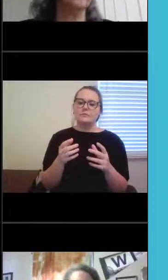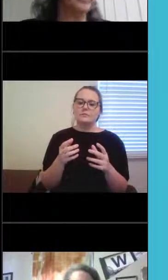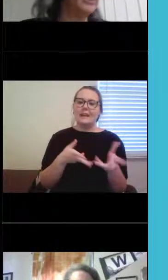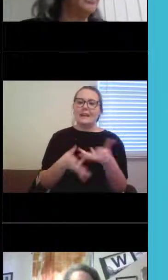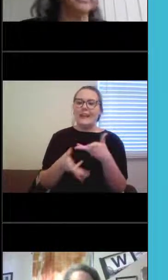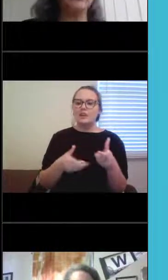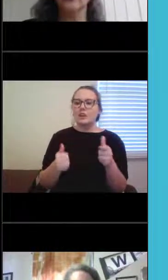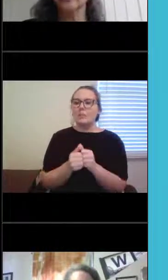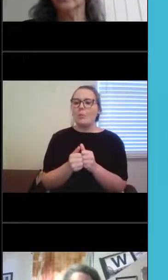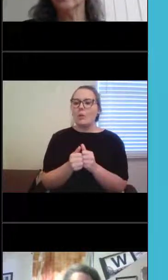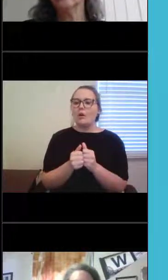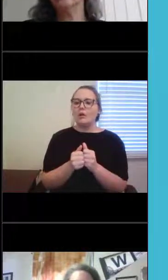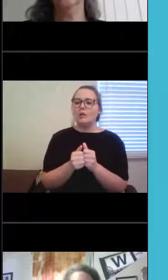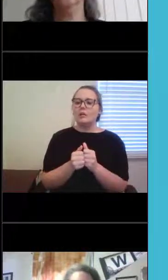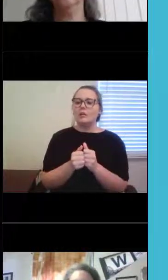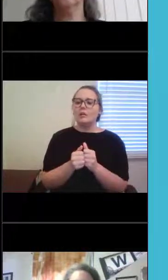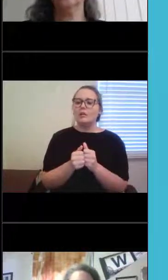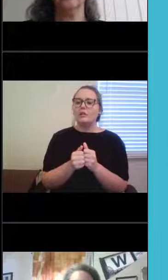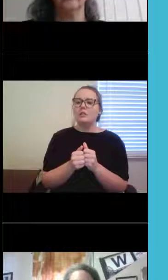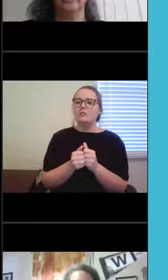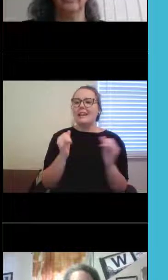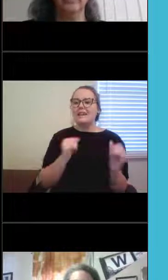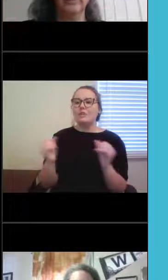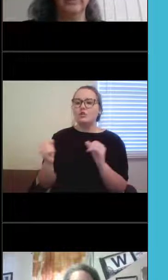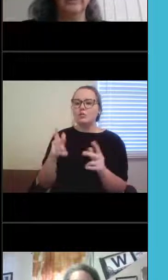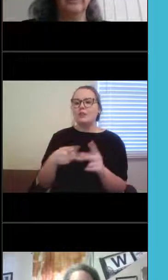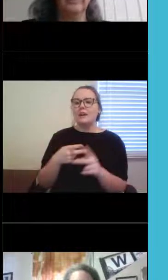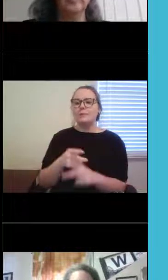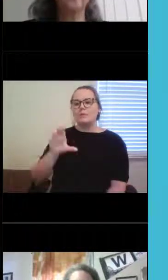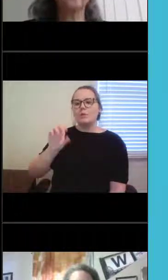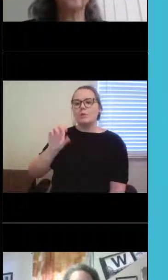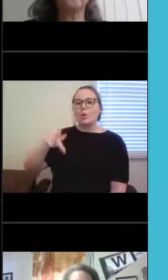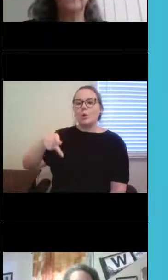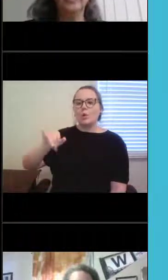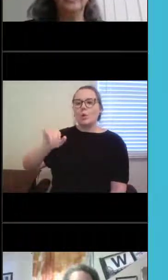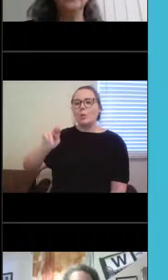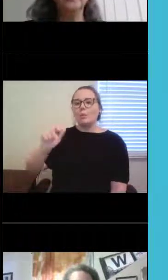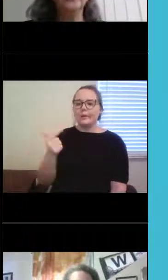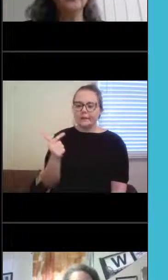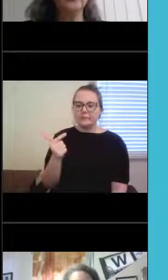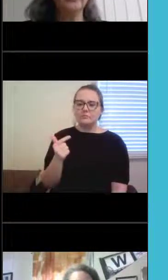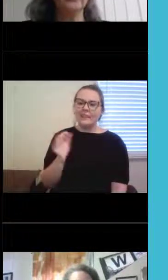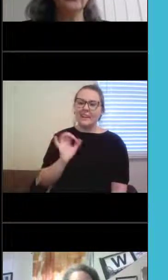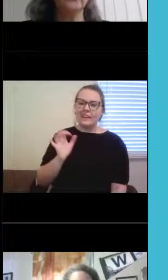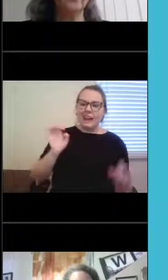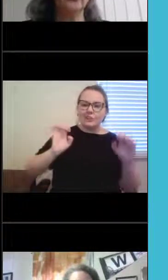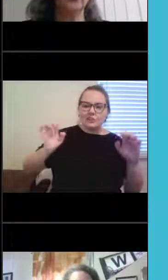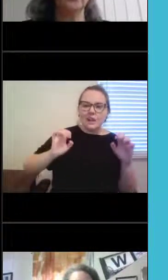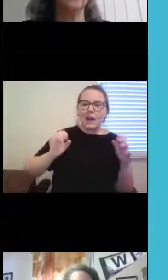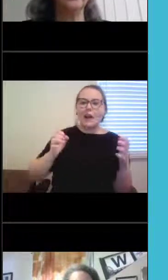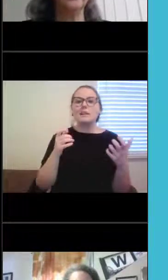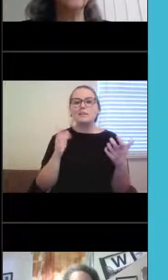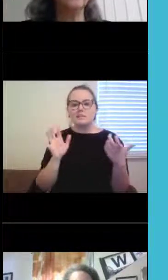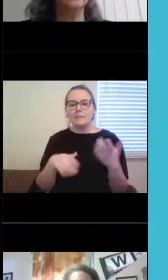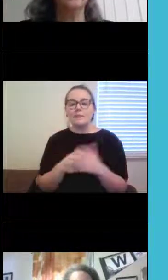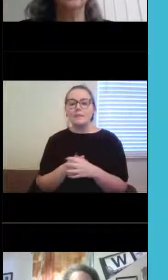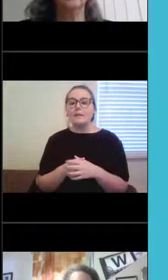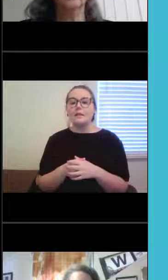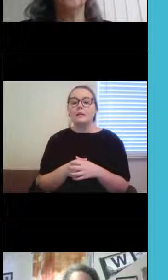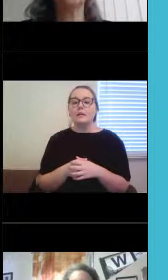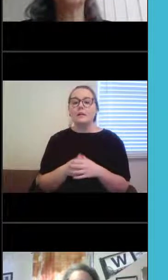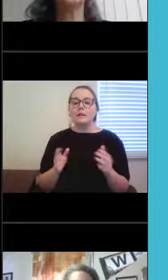maybe self-care, exercise, you know, other kinds of things. As well as what we call disrupted core